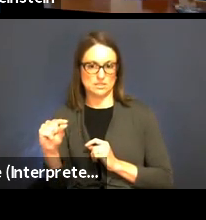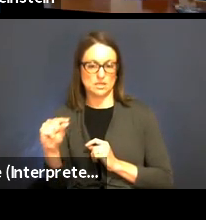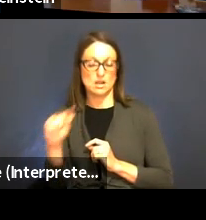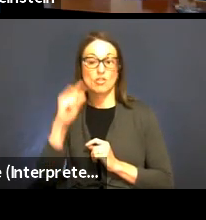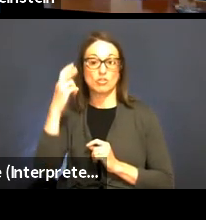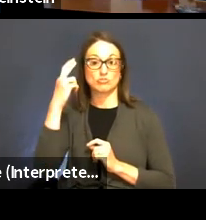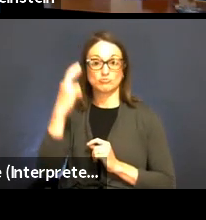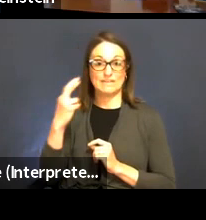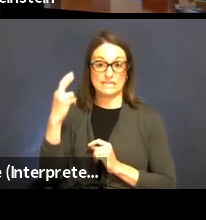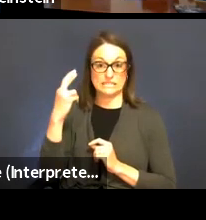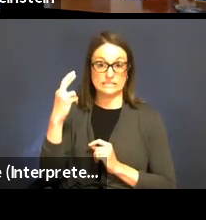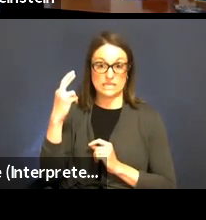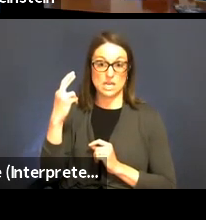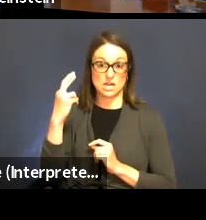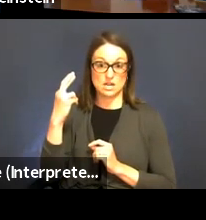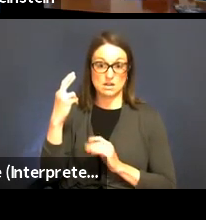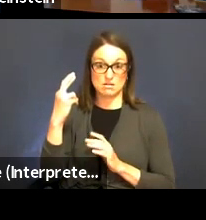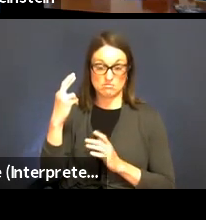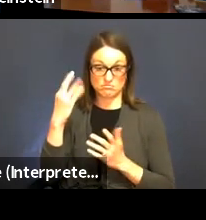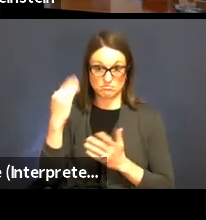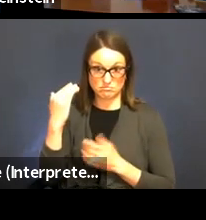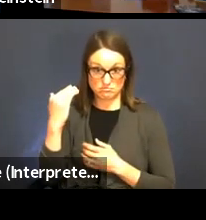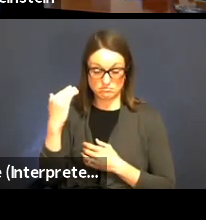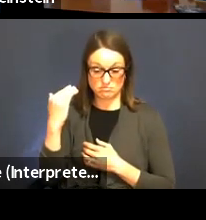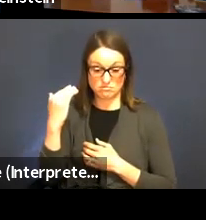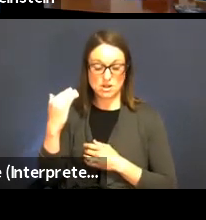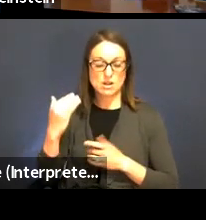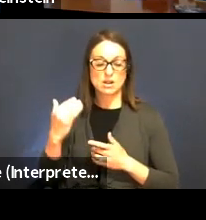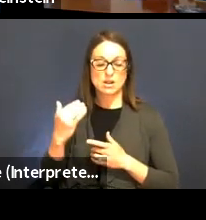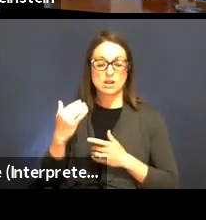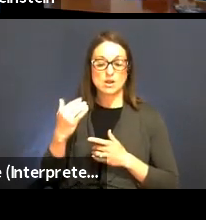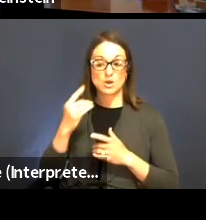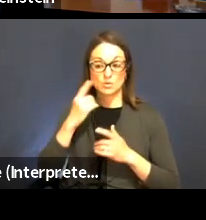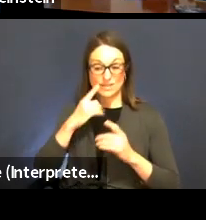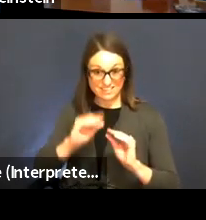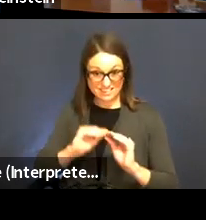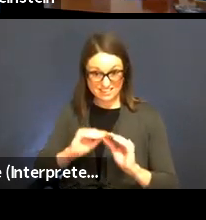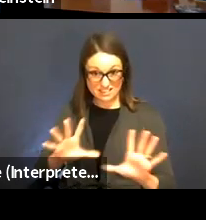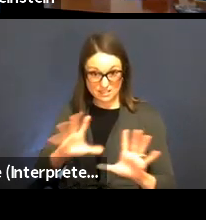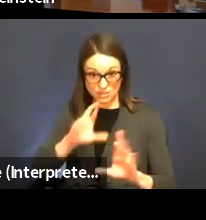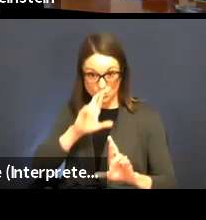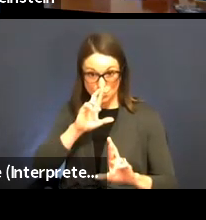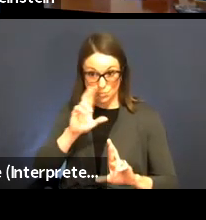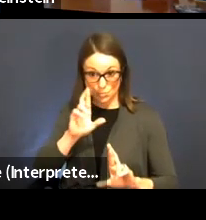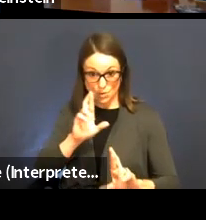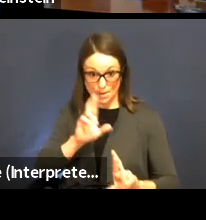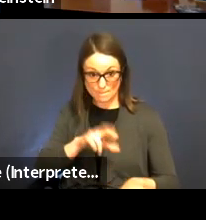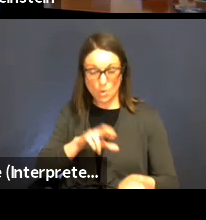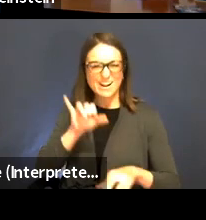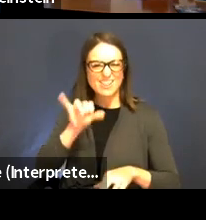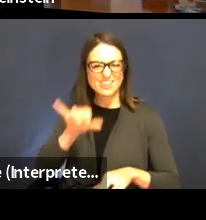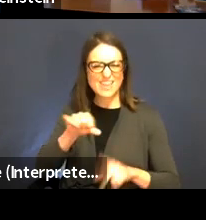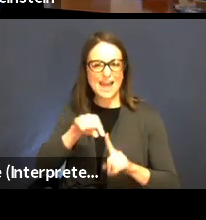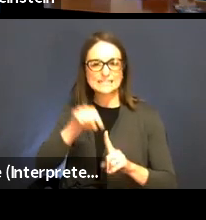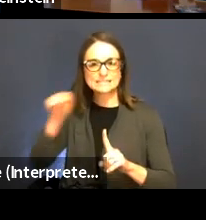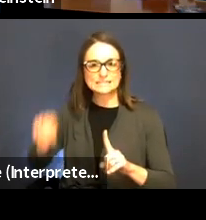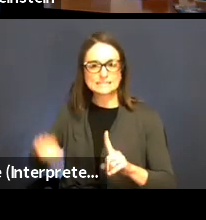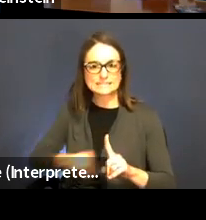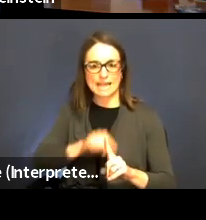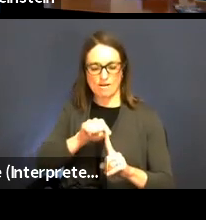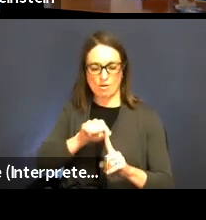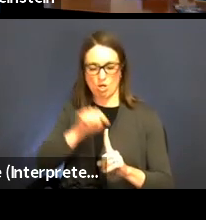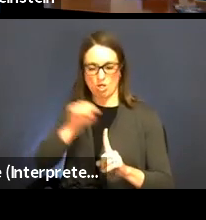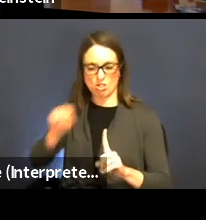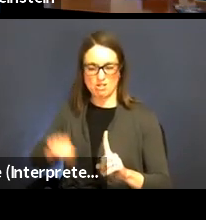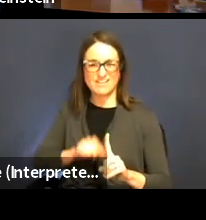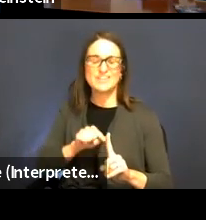primary one really is with Clery reporting. That is on a cycle where it